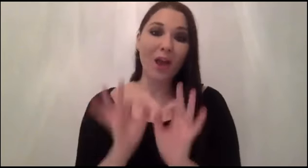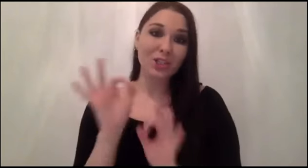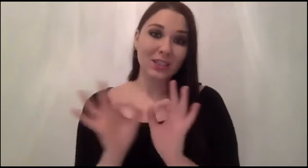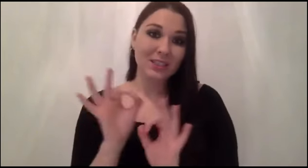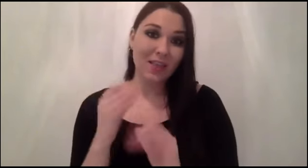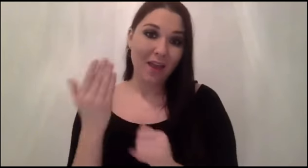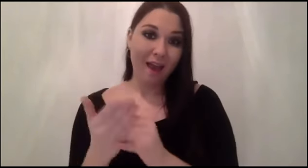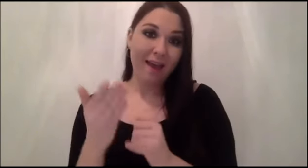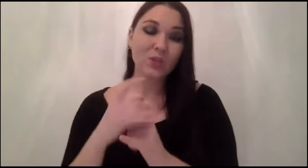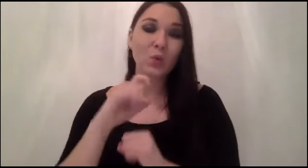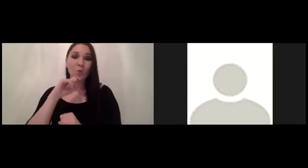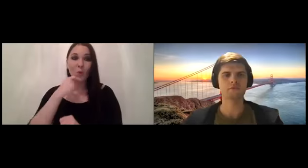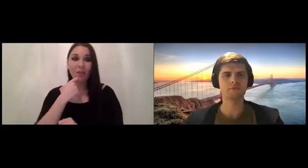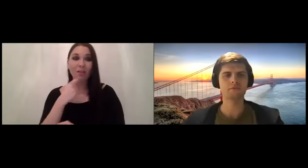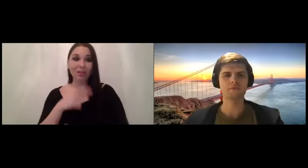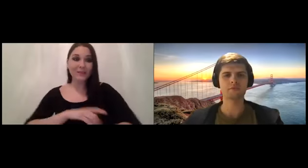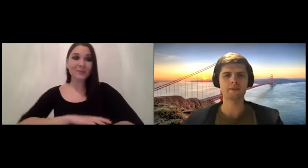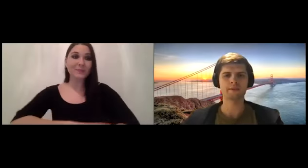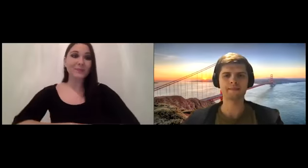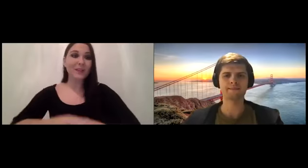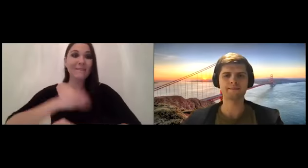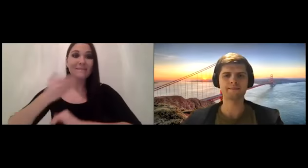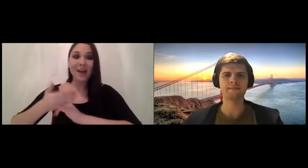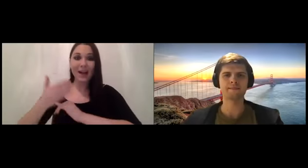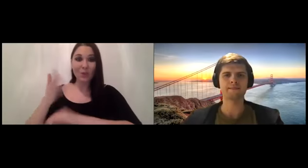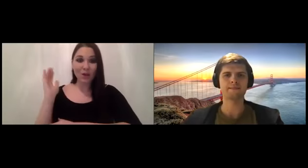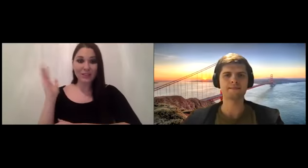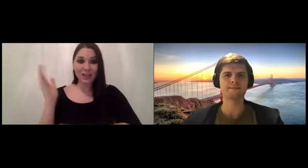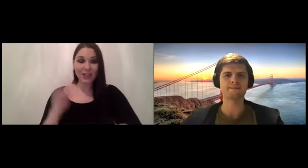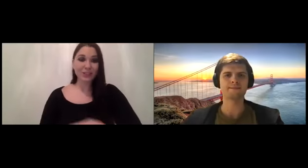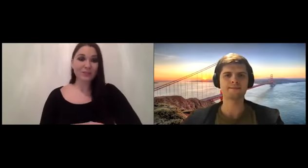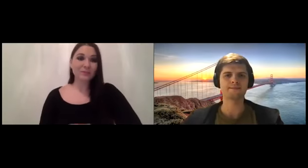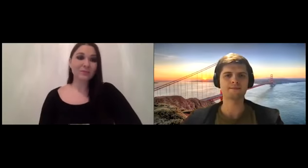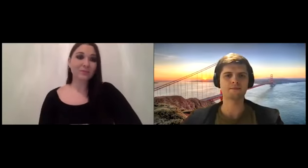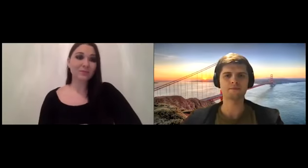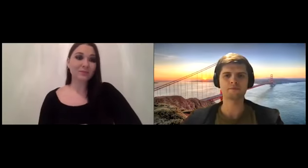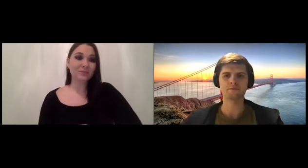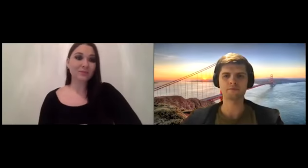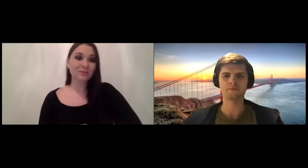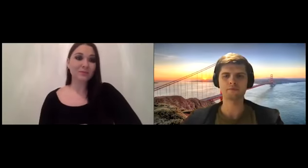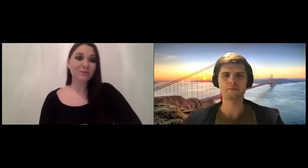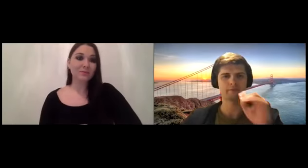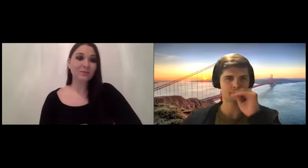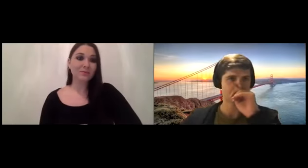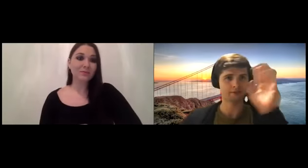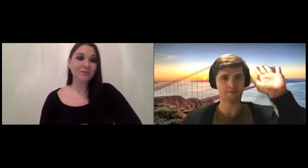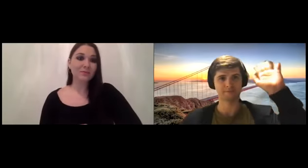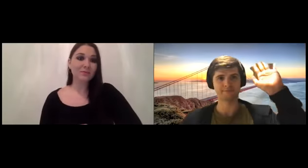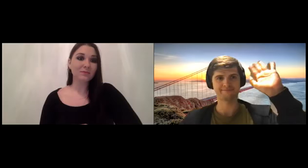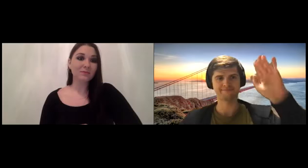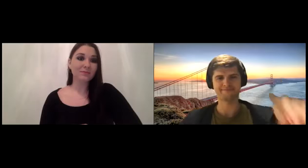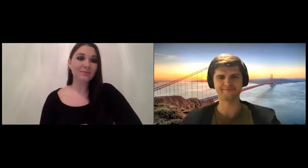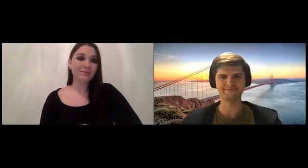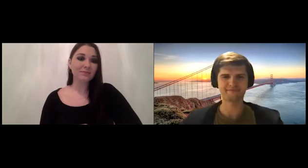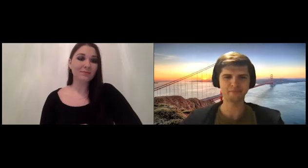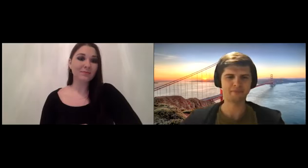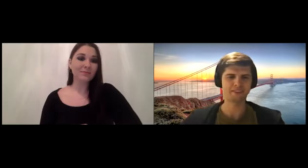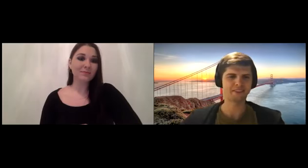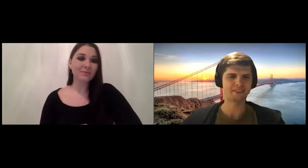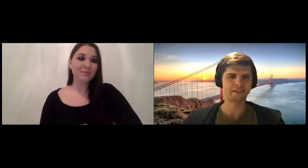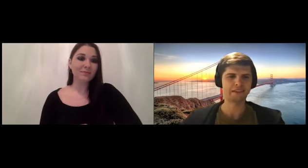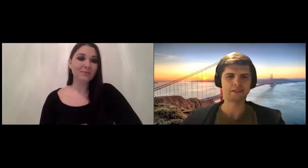will get to them after our final presentation. Jan, are you here? Oh, perfect. You're there.